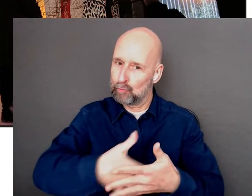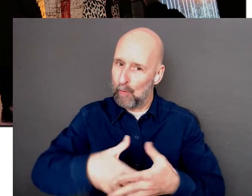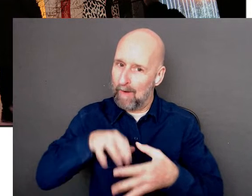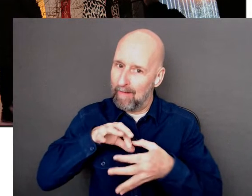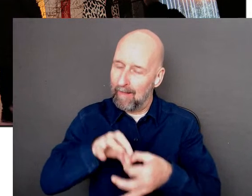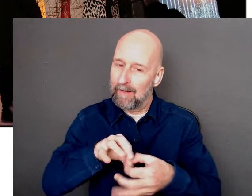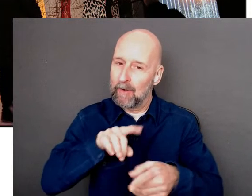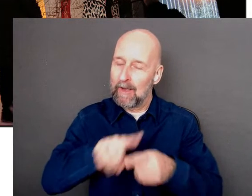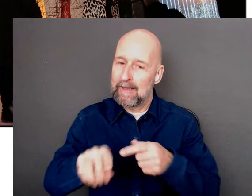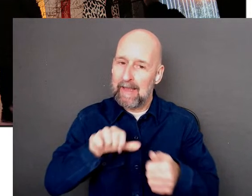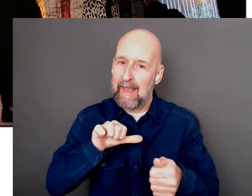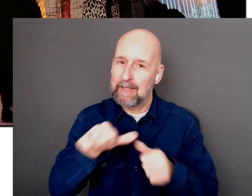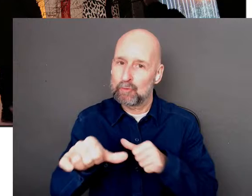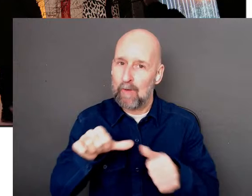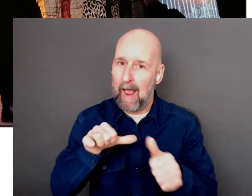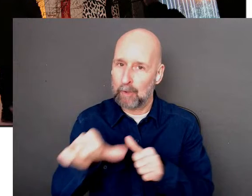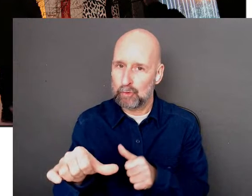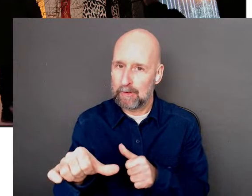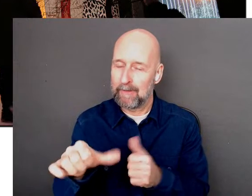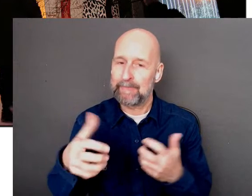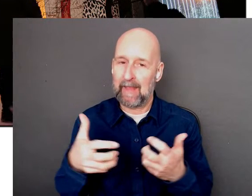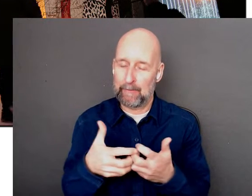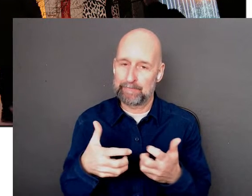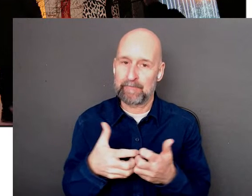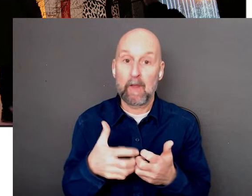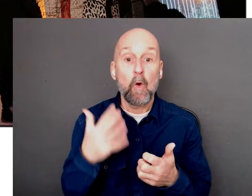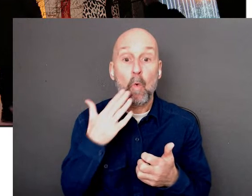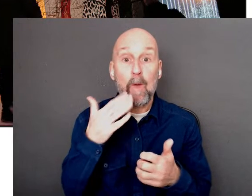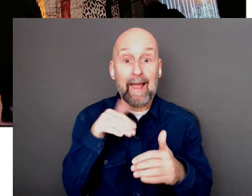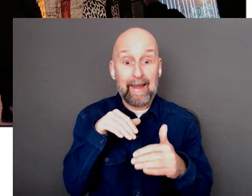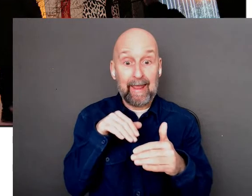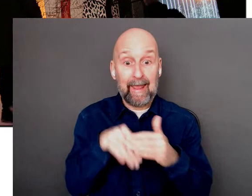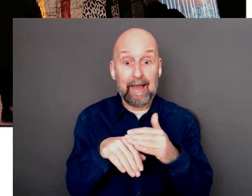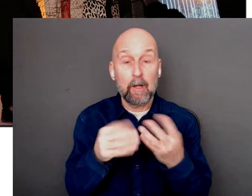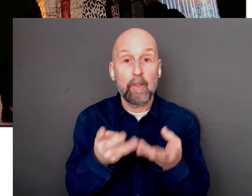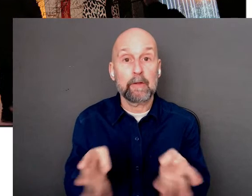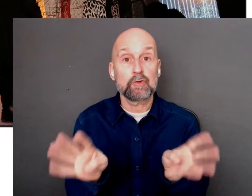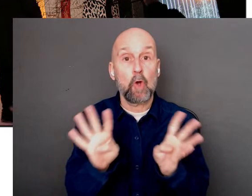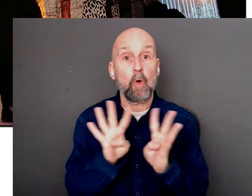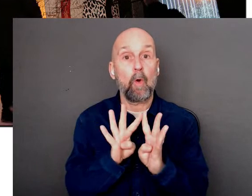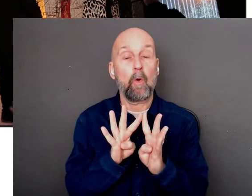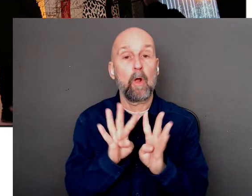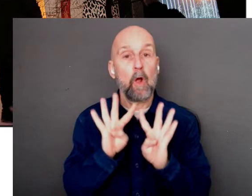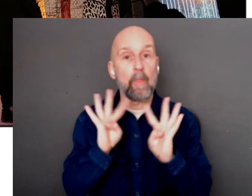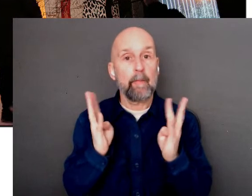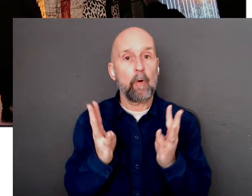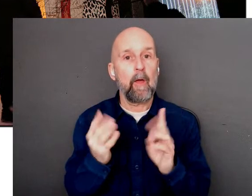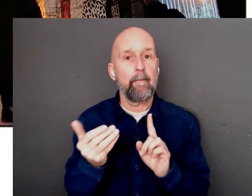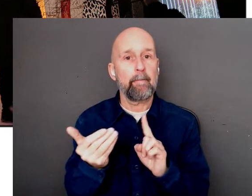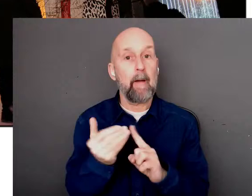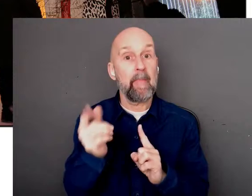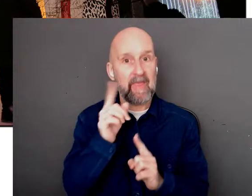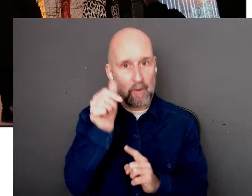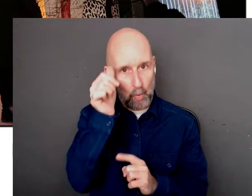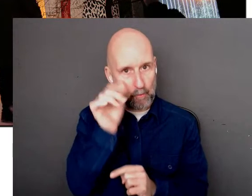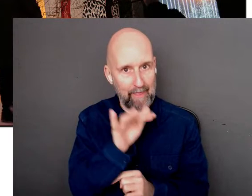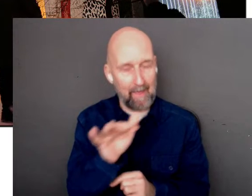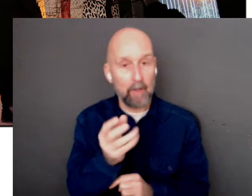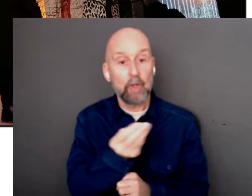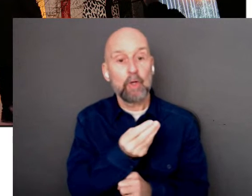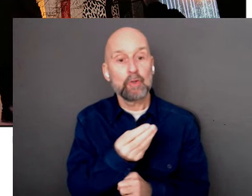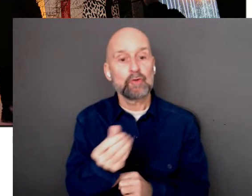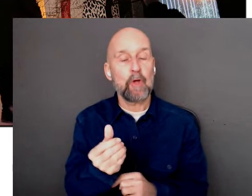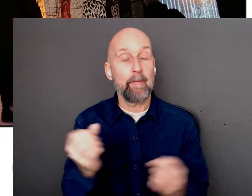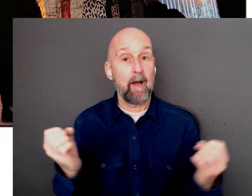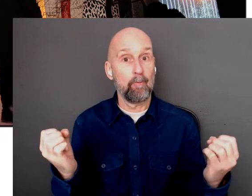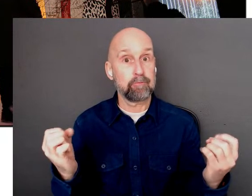where as soon as you step inside of the circle, the monolith, they know you're there, they sense you're there. So some get to shine a bit brighter, sound a